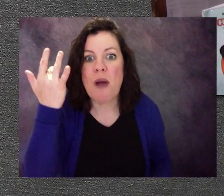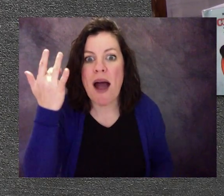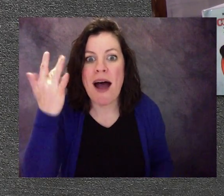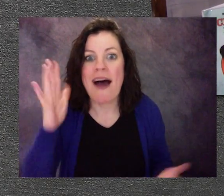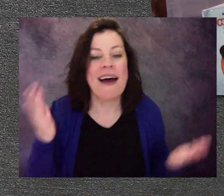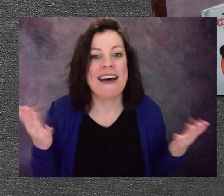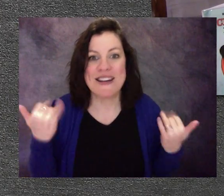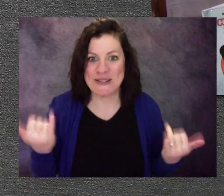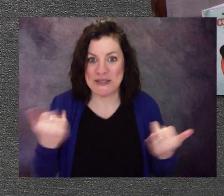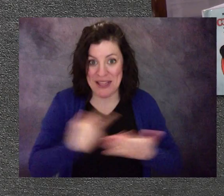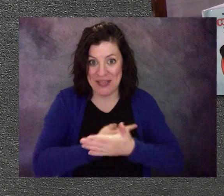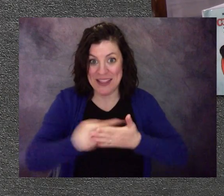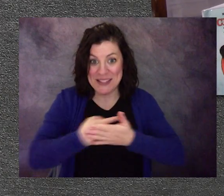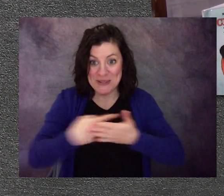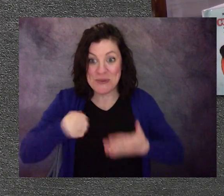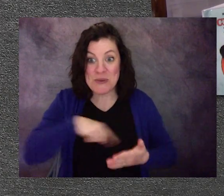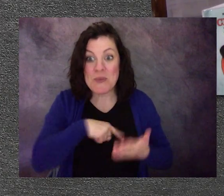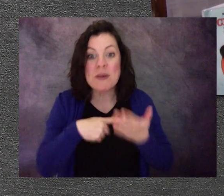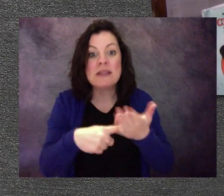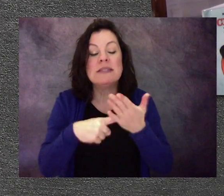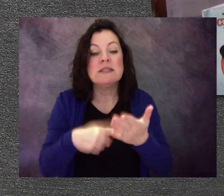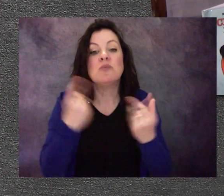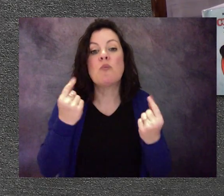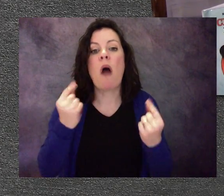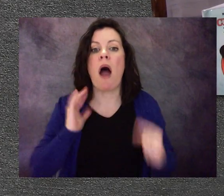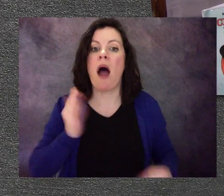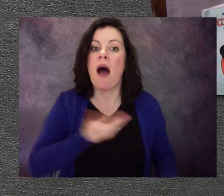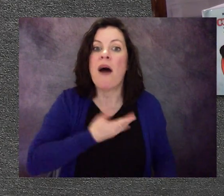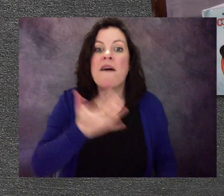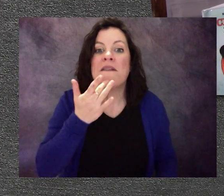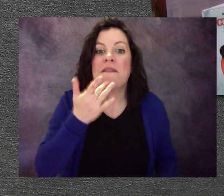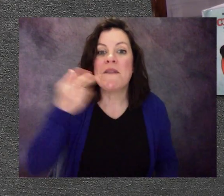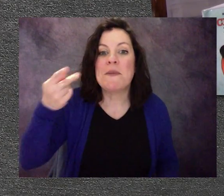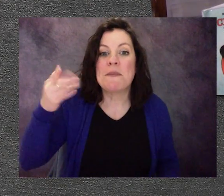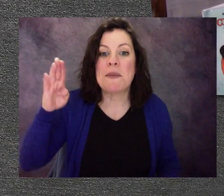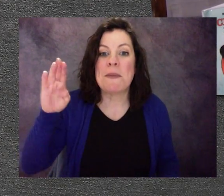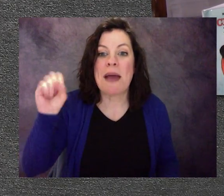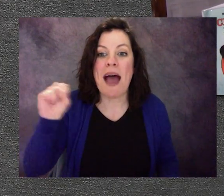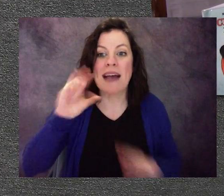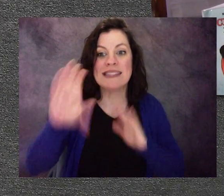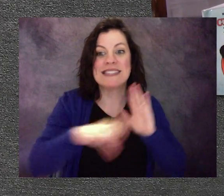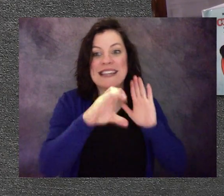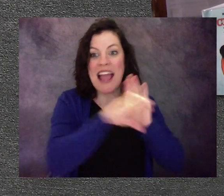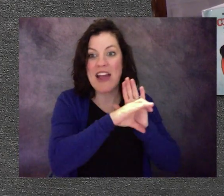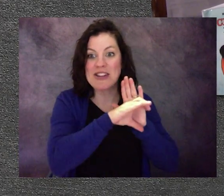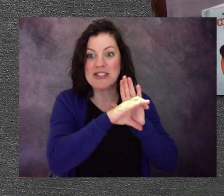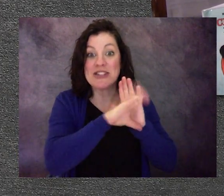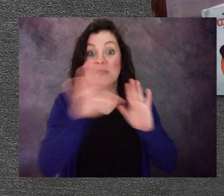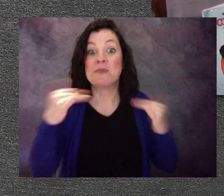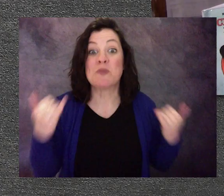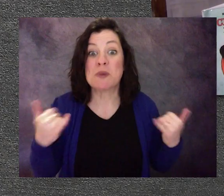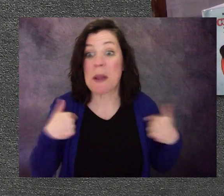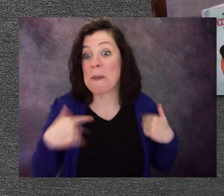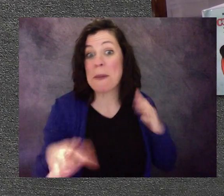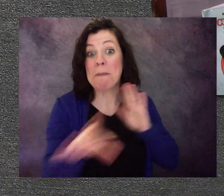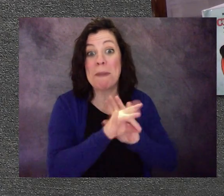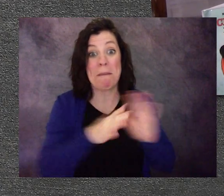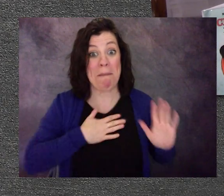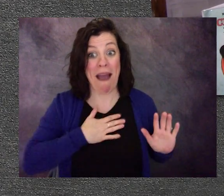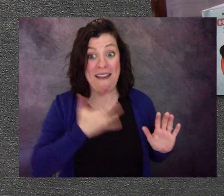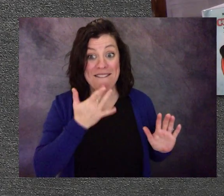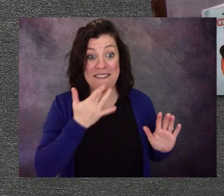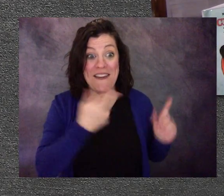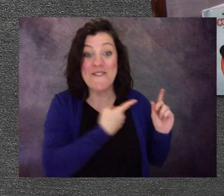about some of our favorite PBS Kids characters. And the character that we're going to talk about today is